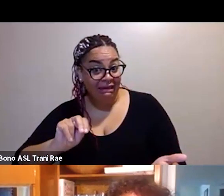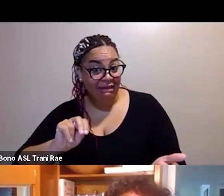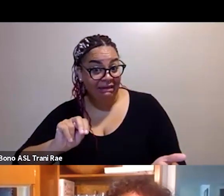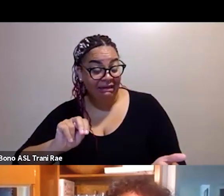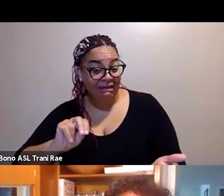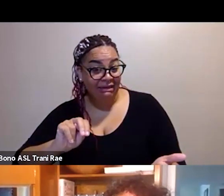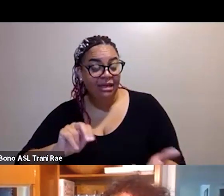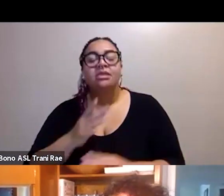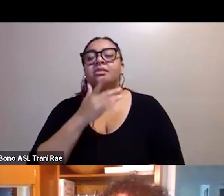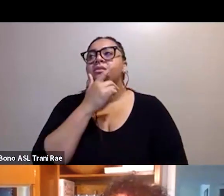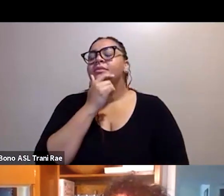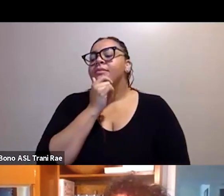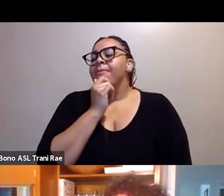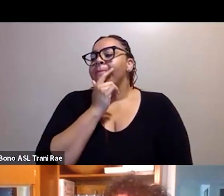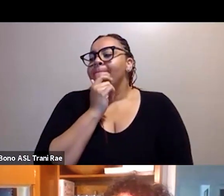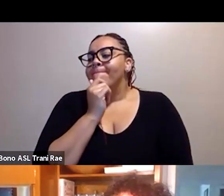The